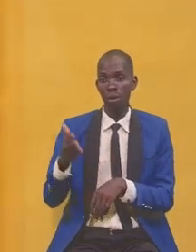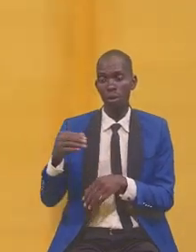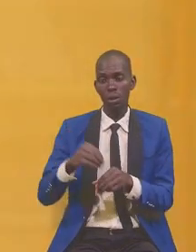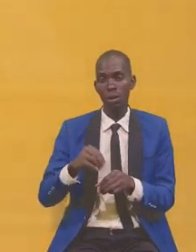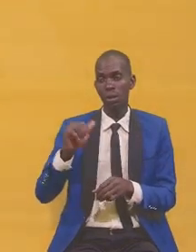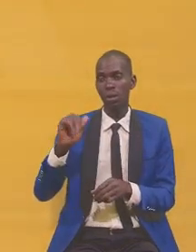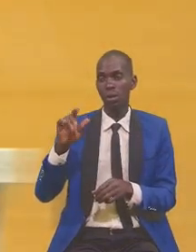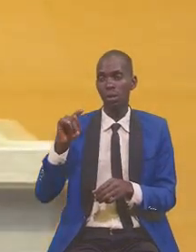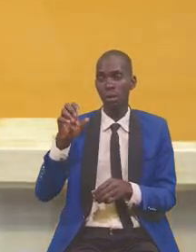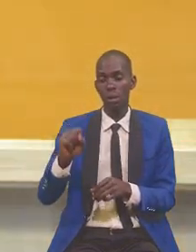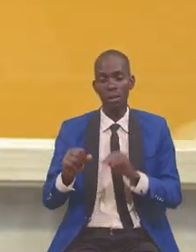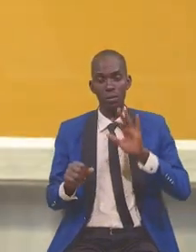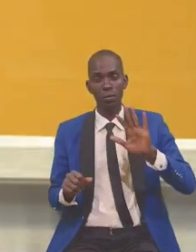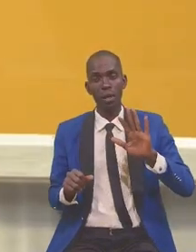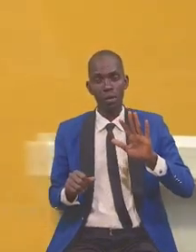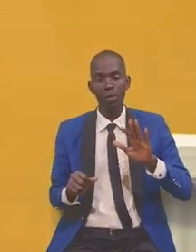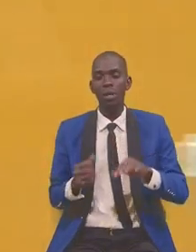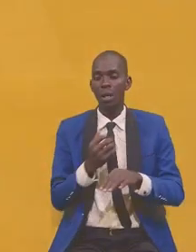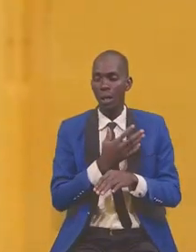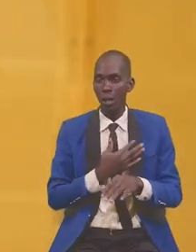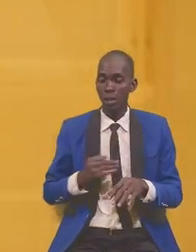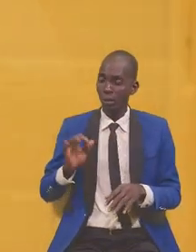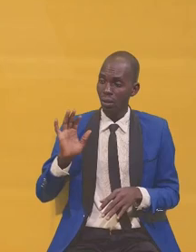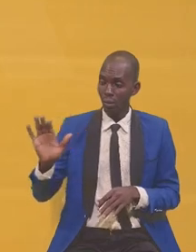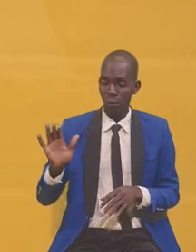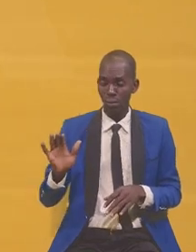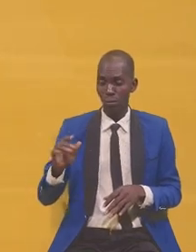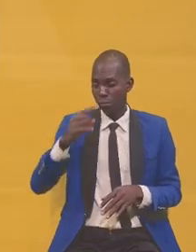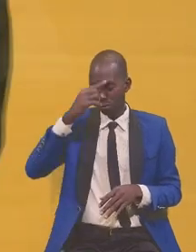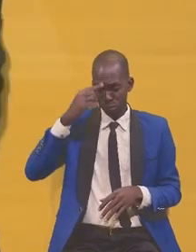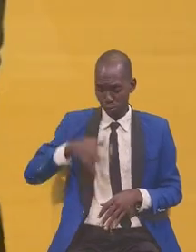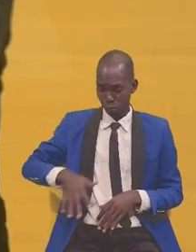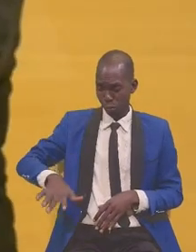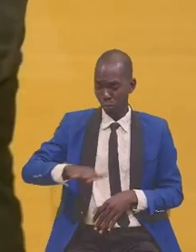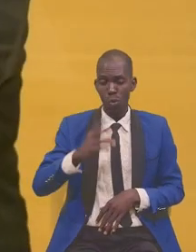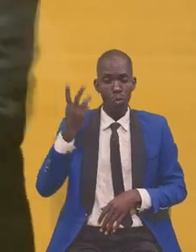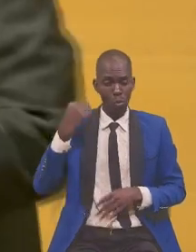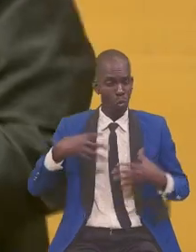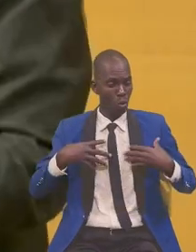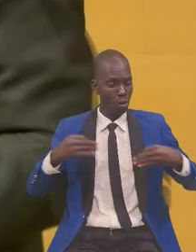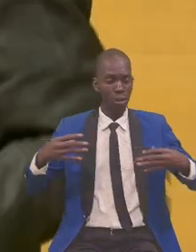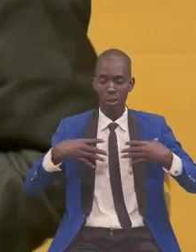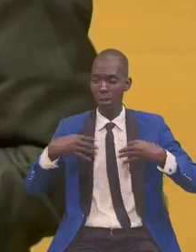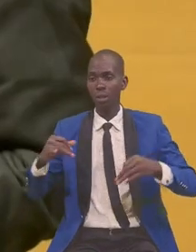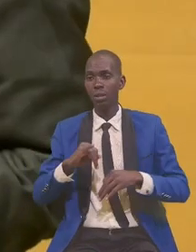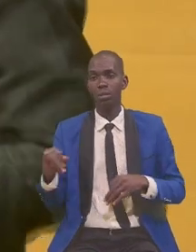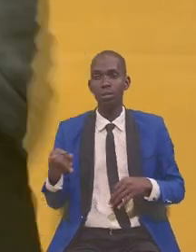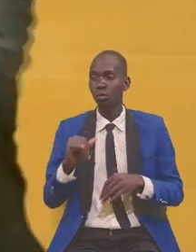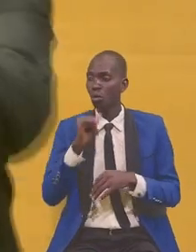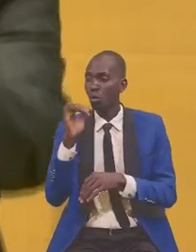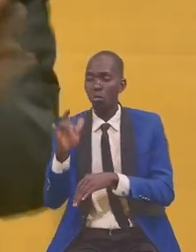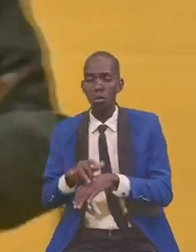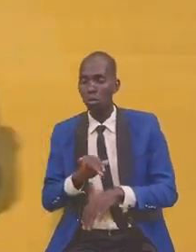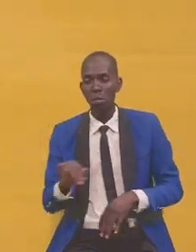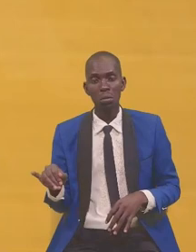his shadow was healing, not hurting. His presence was healing, not hurting.